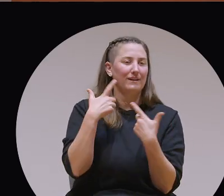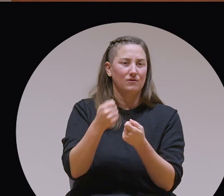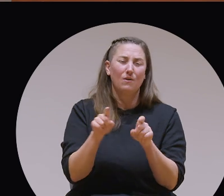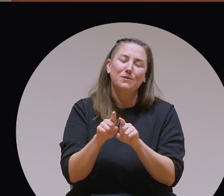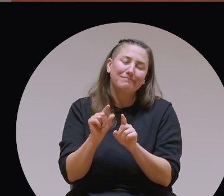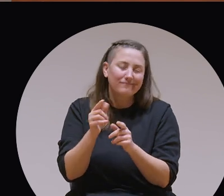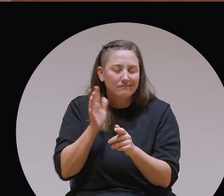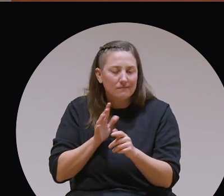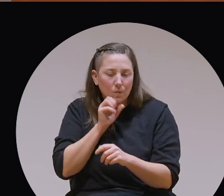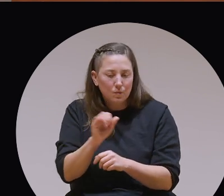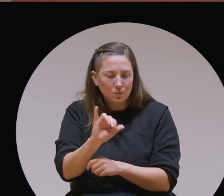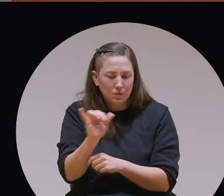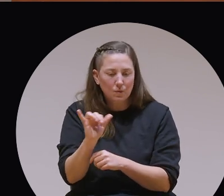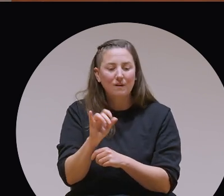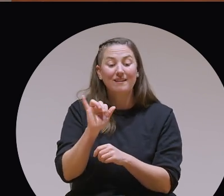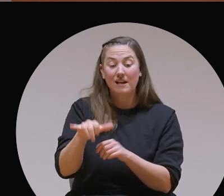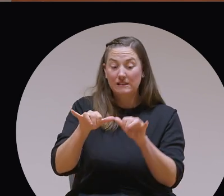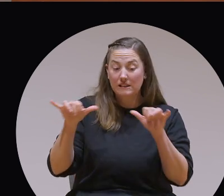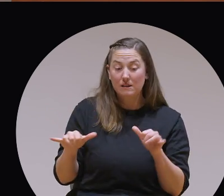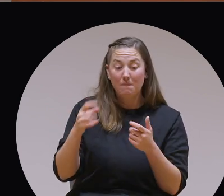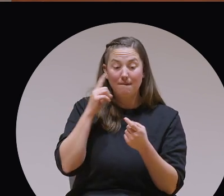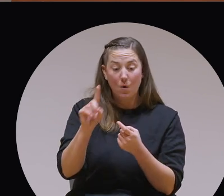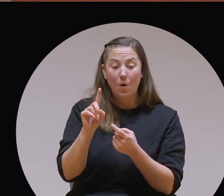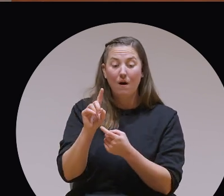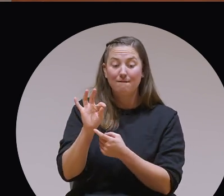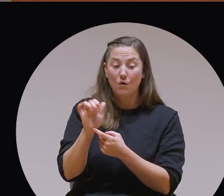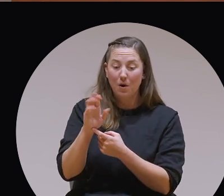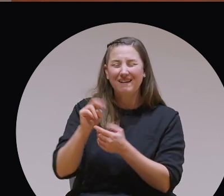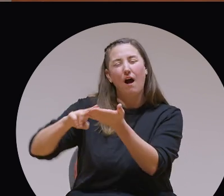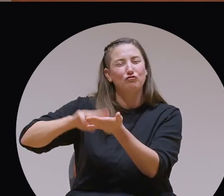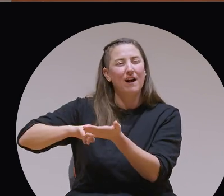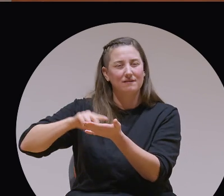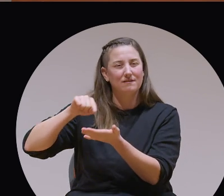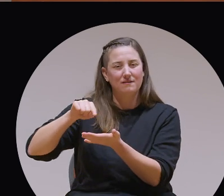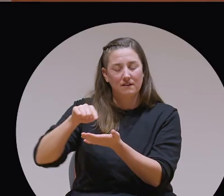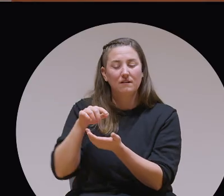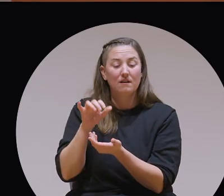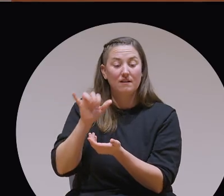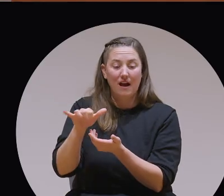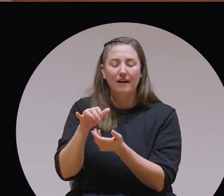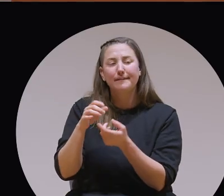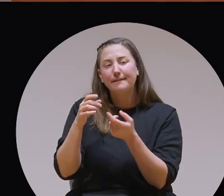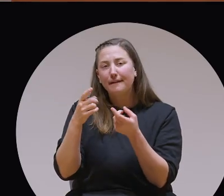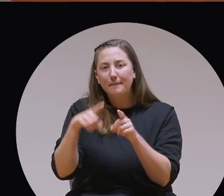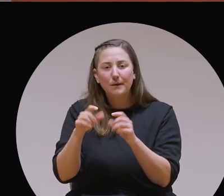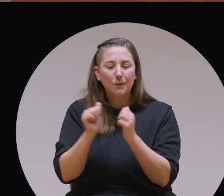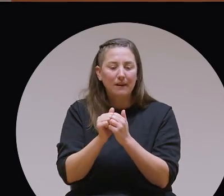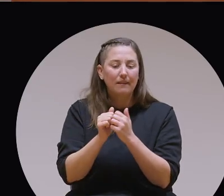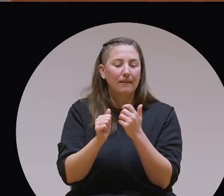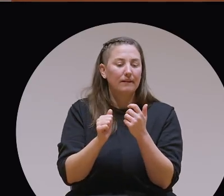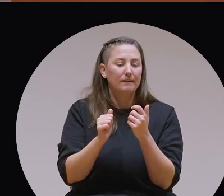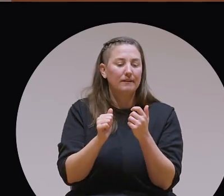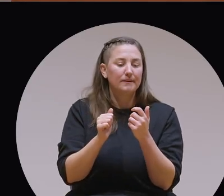outdated, is a system of firman or contracts which are entered into between